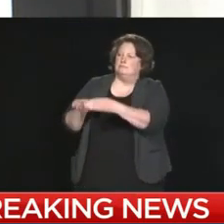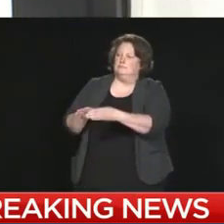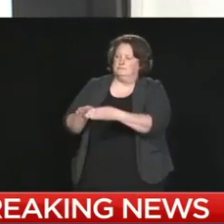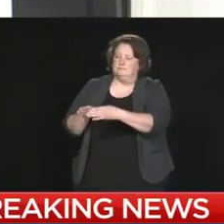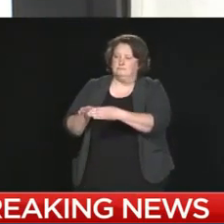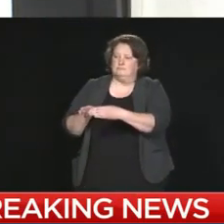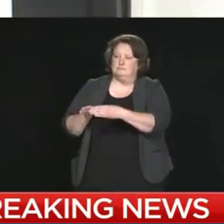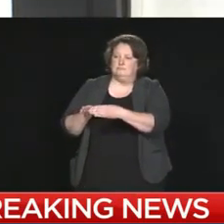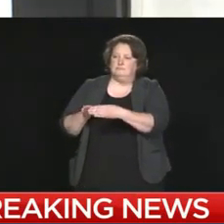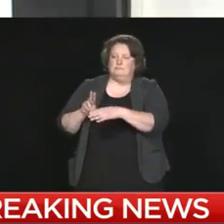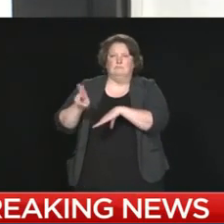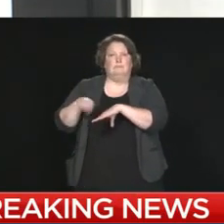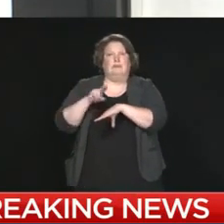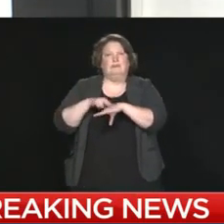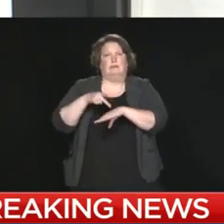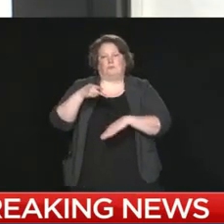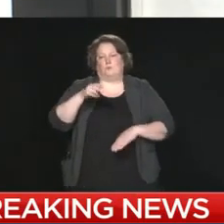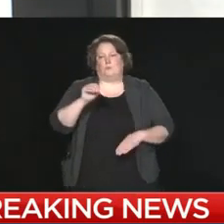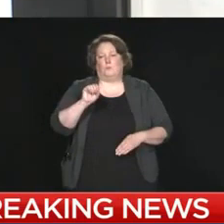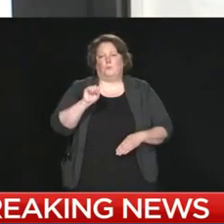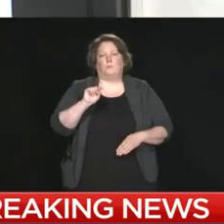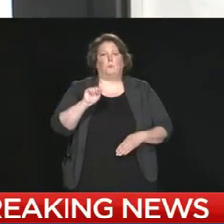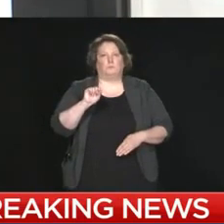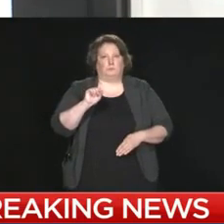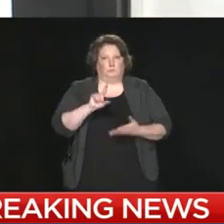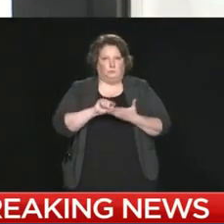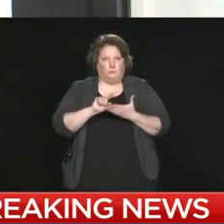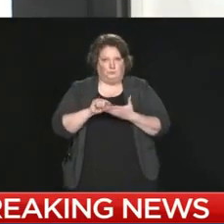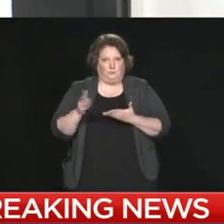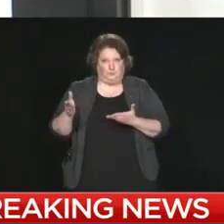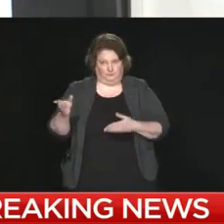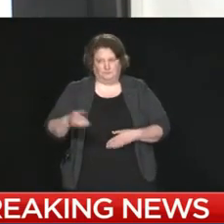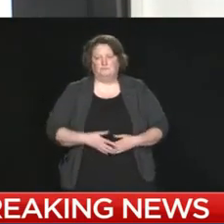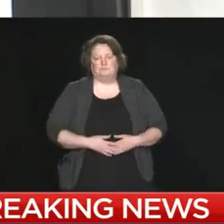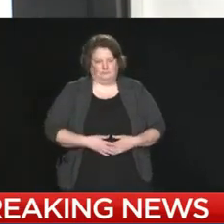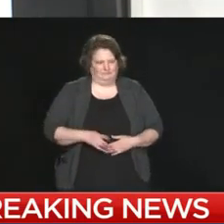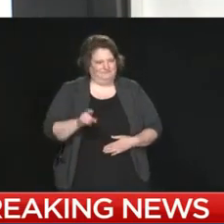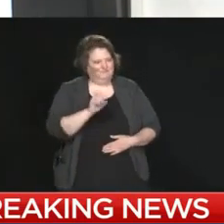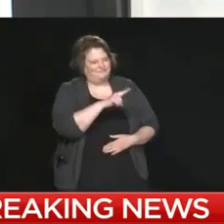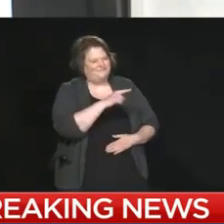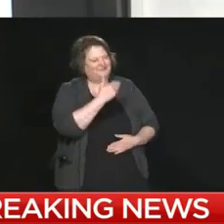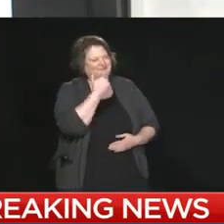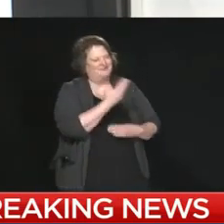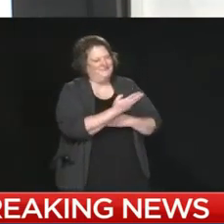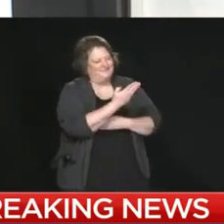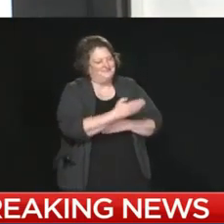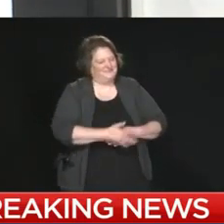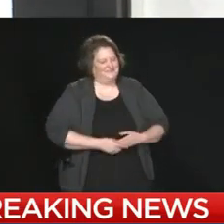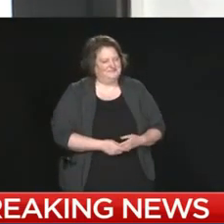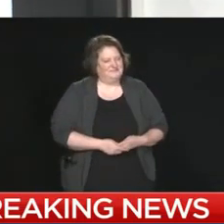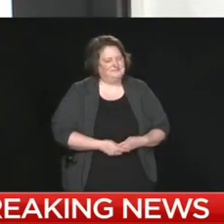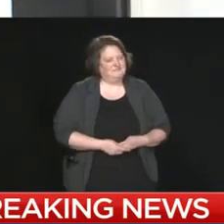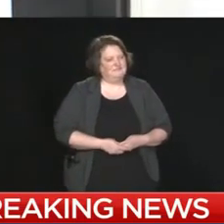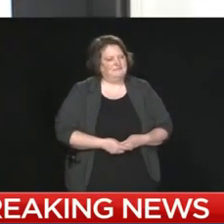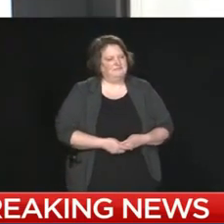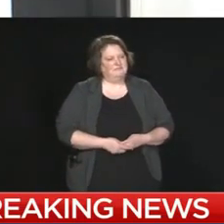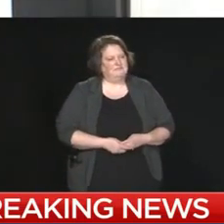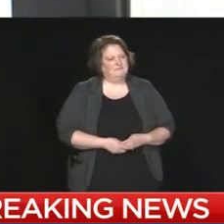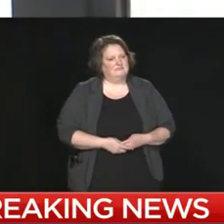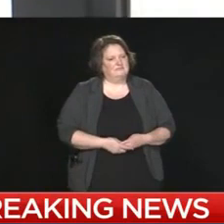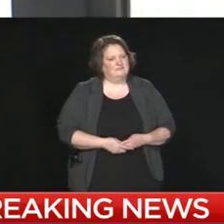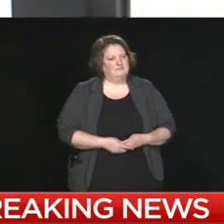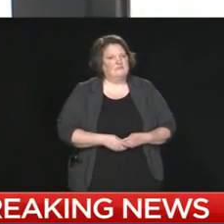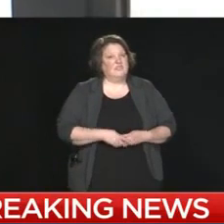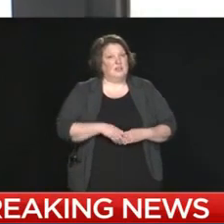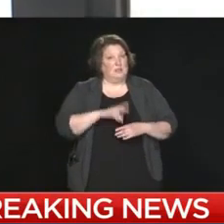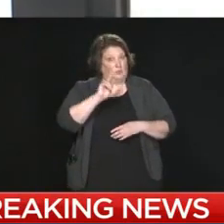Timothy, National Post. Line open. Yeah, good morning, sir. I'm wondering, several of the opposition